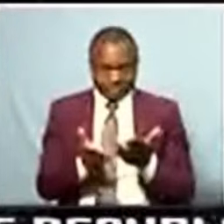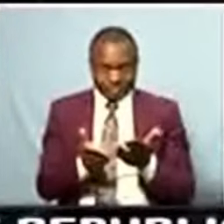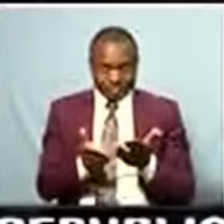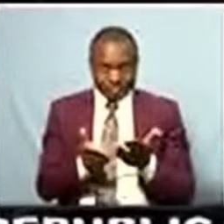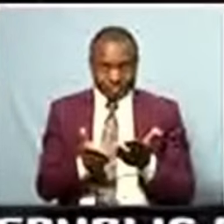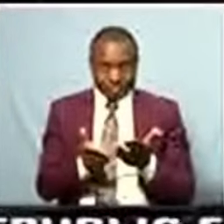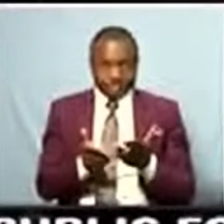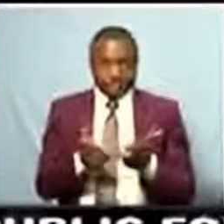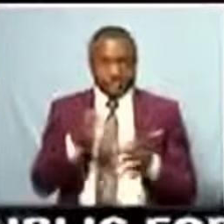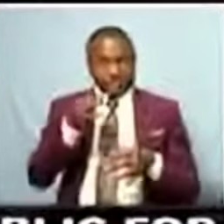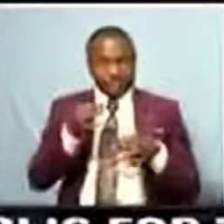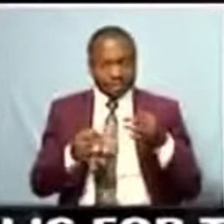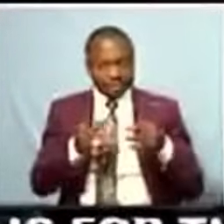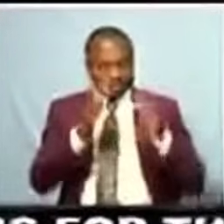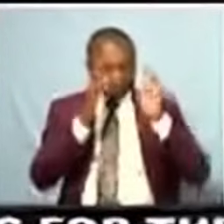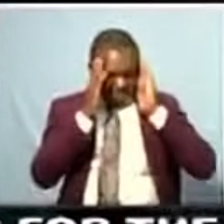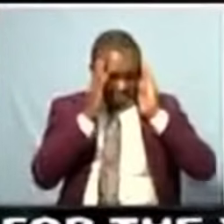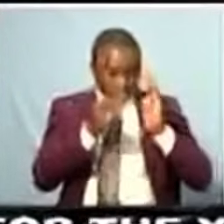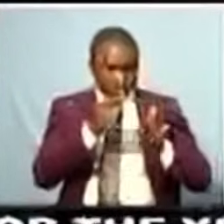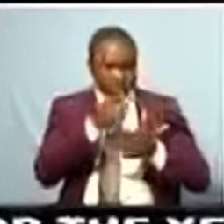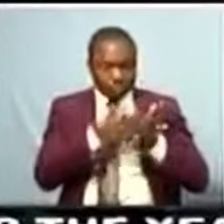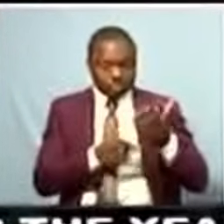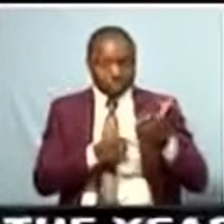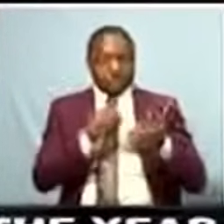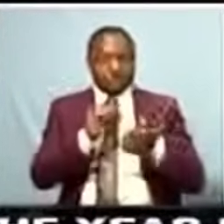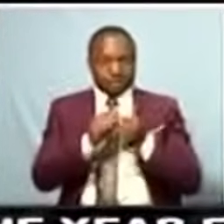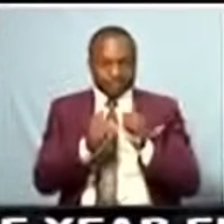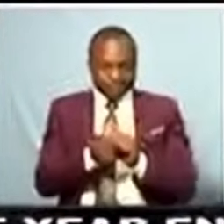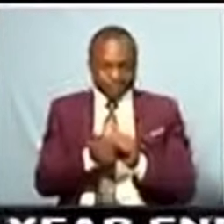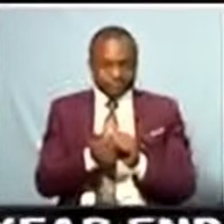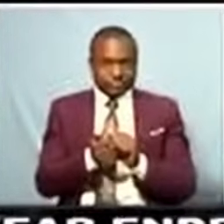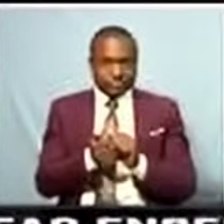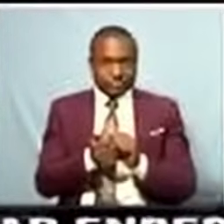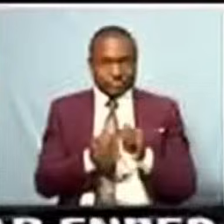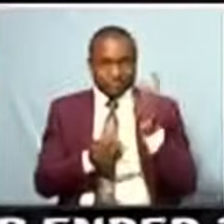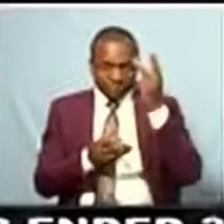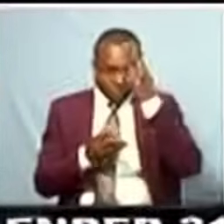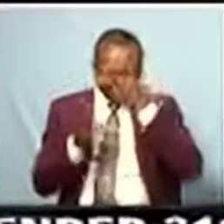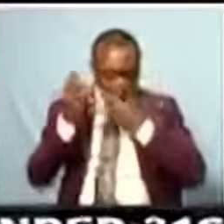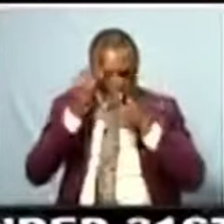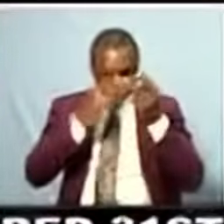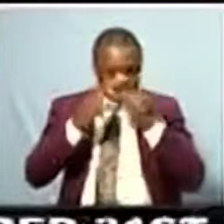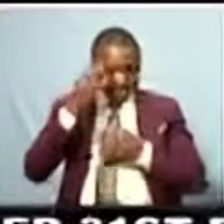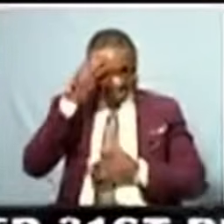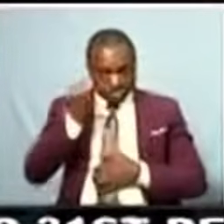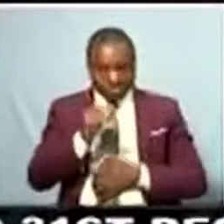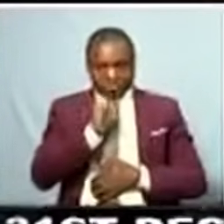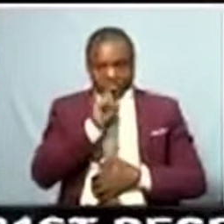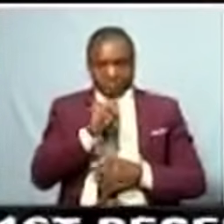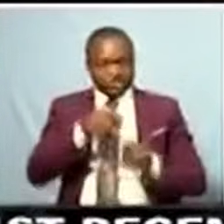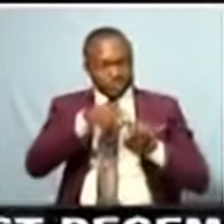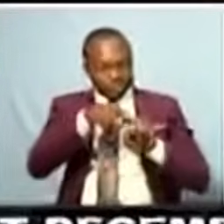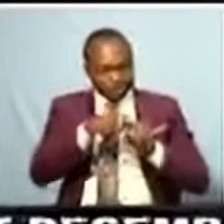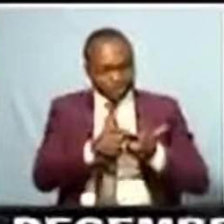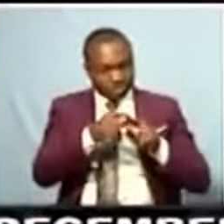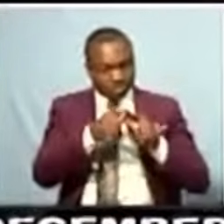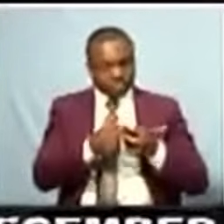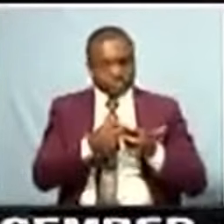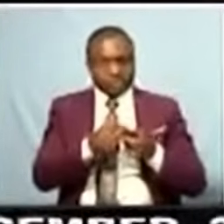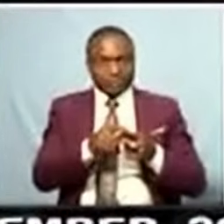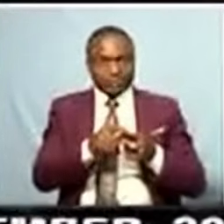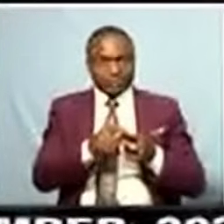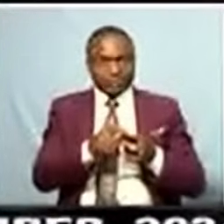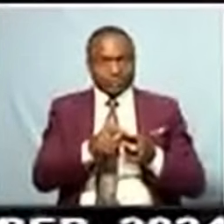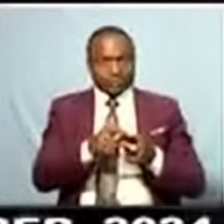I think if we stick to what the query, we were wondering why it couldn't be repaired, because I think that is